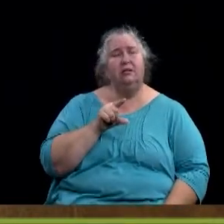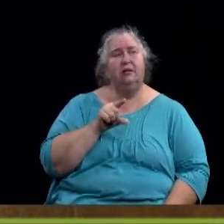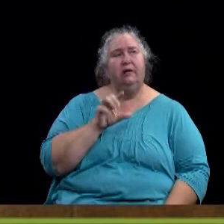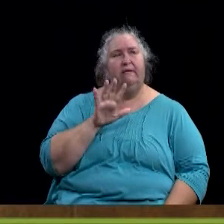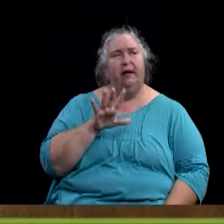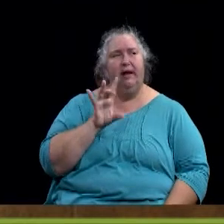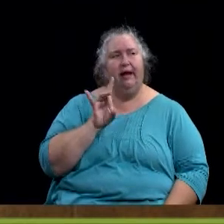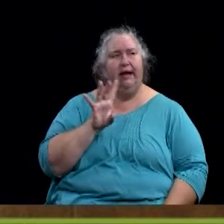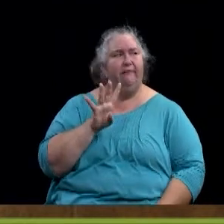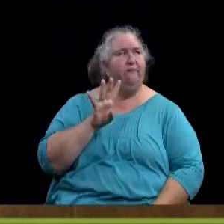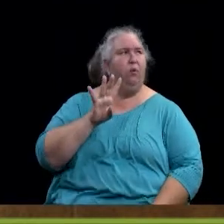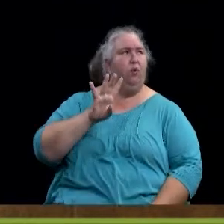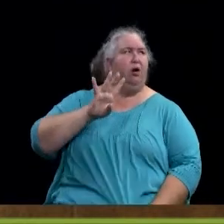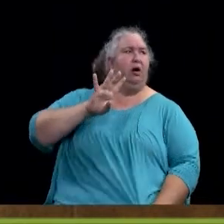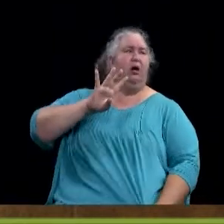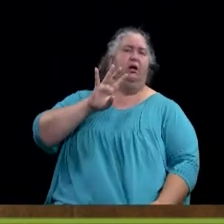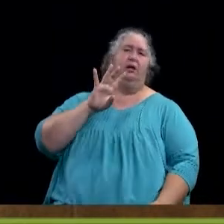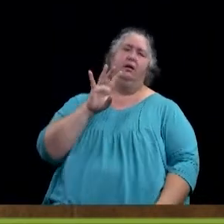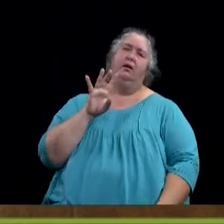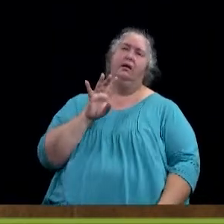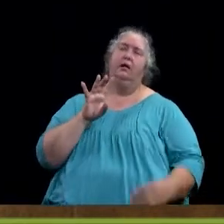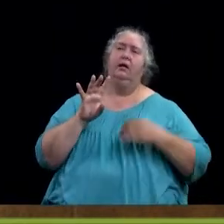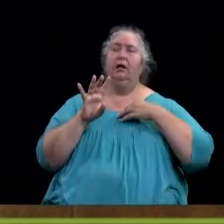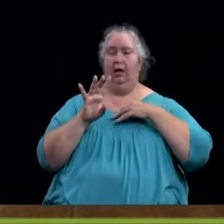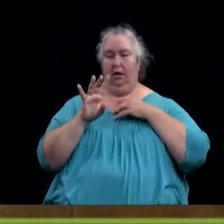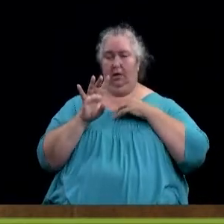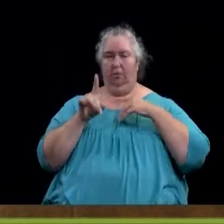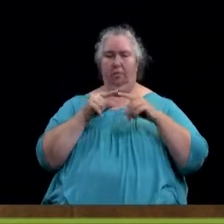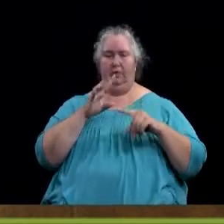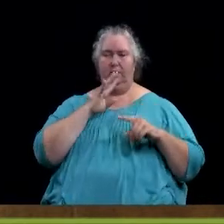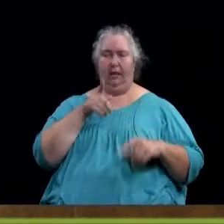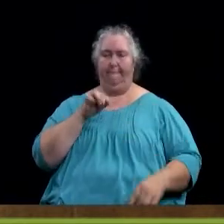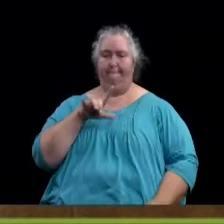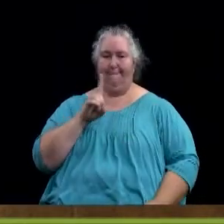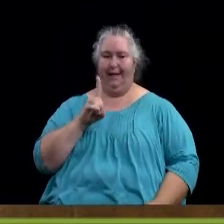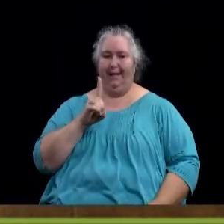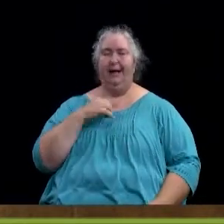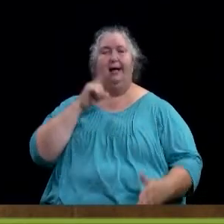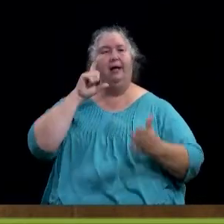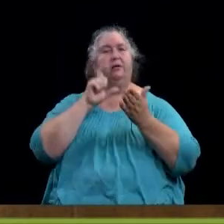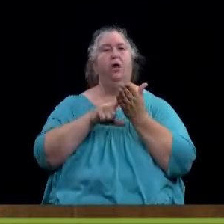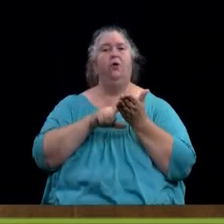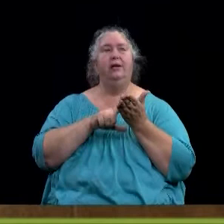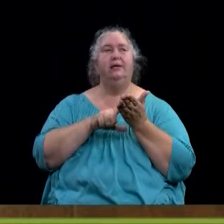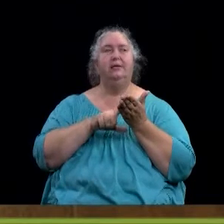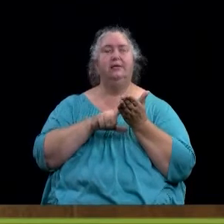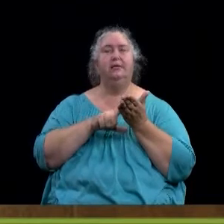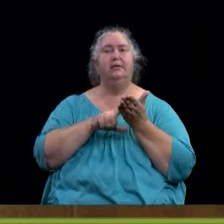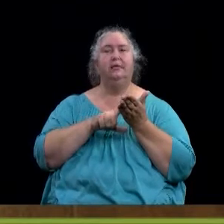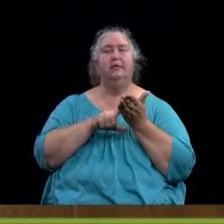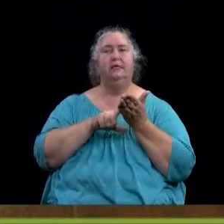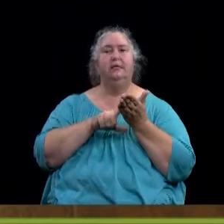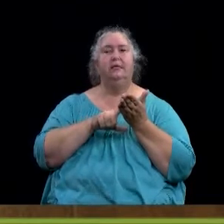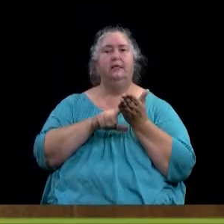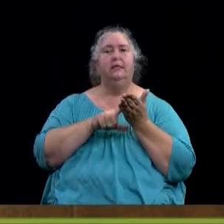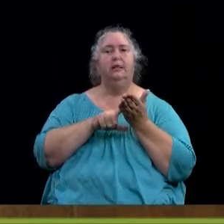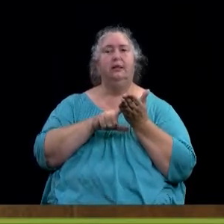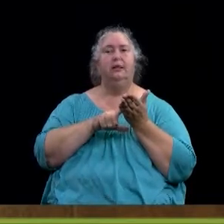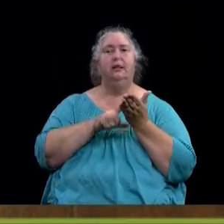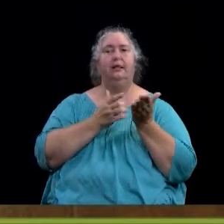comes to the PID, I noticed that there's a carryover from prior years of approximately $1.1